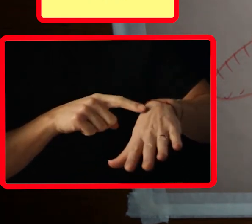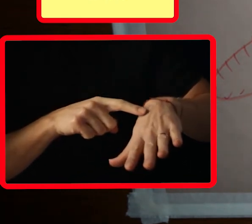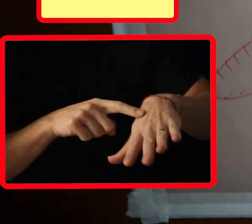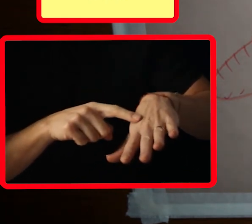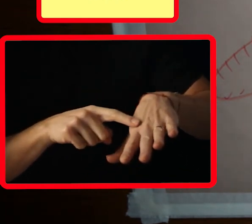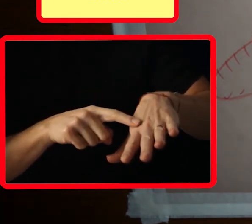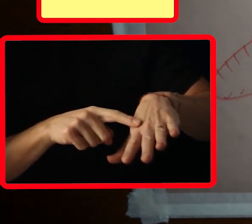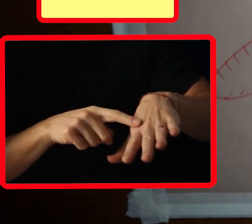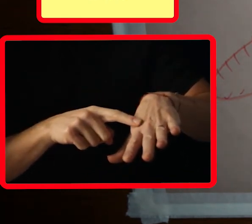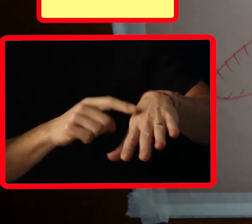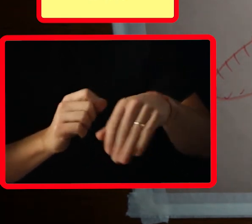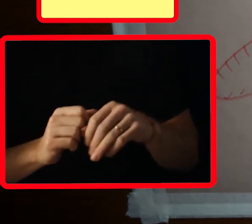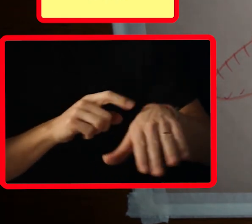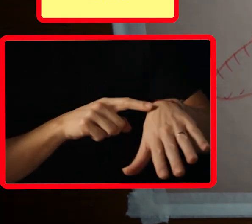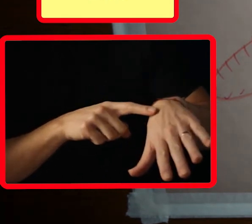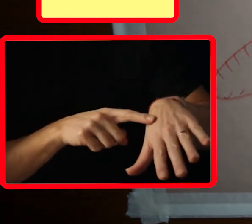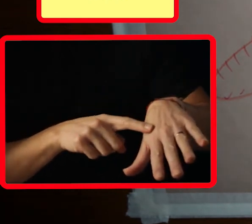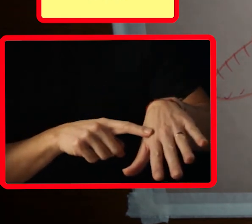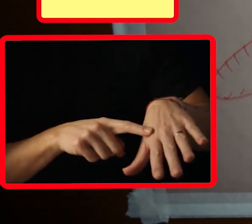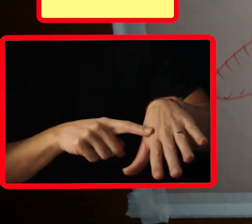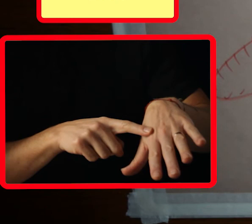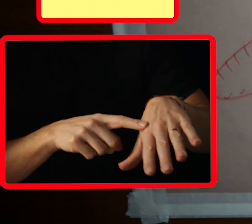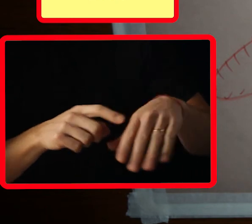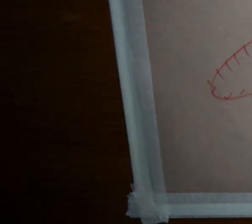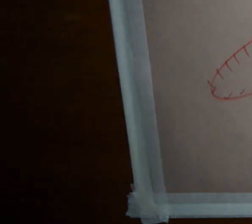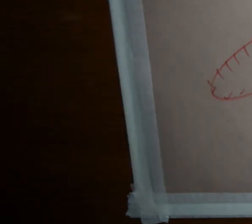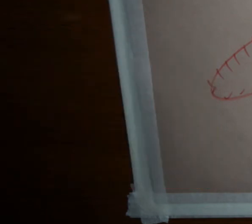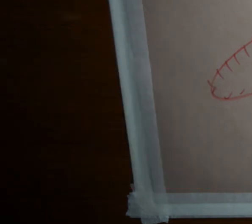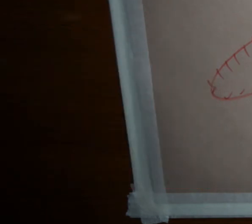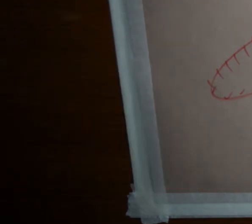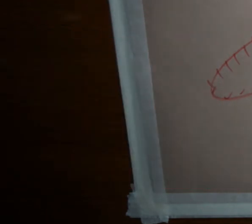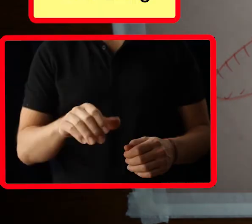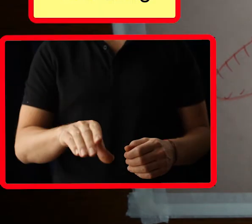gesture with a response, much like a conversation.